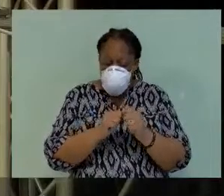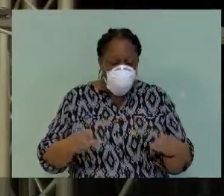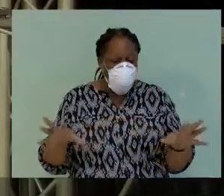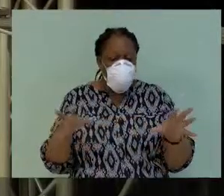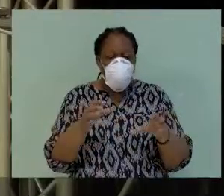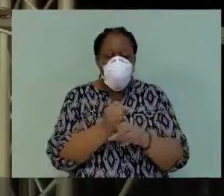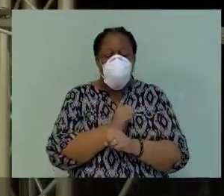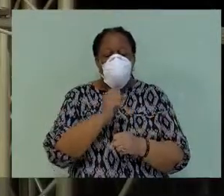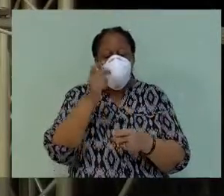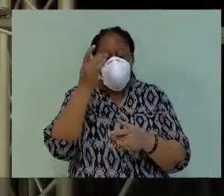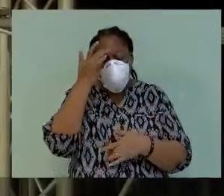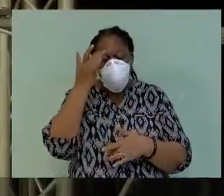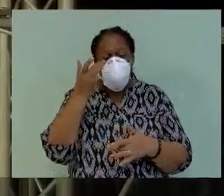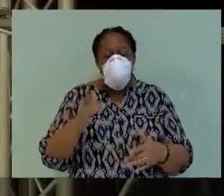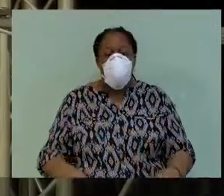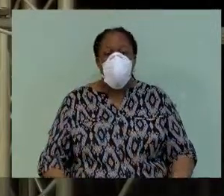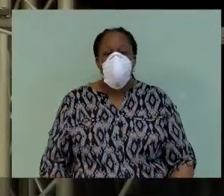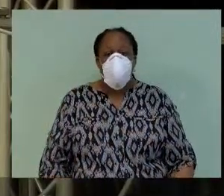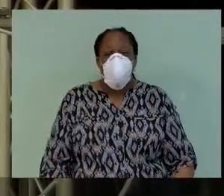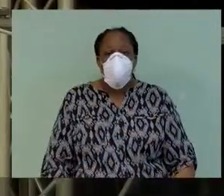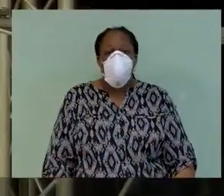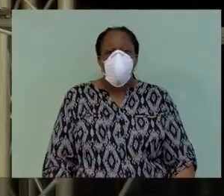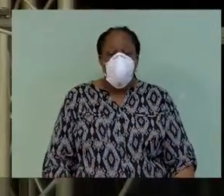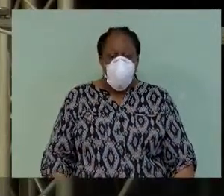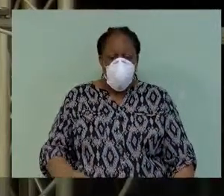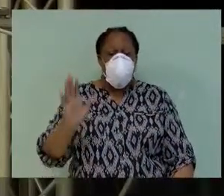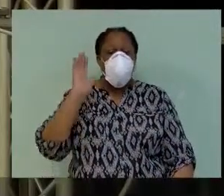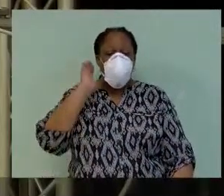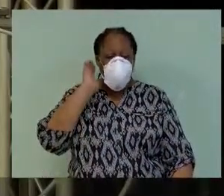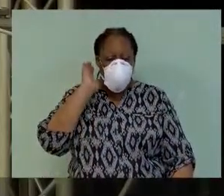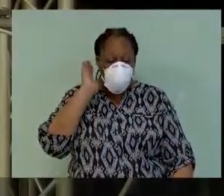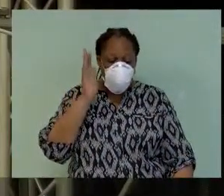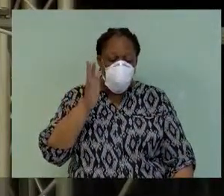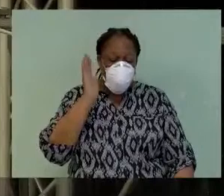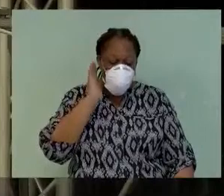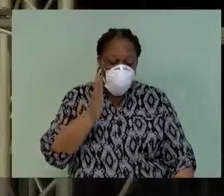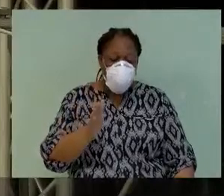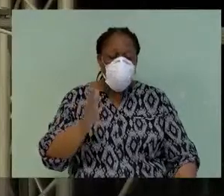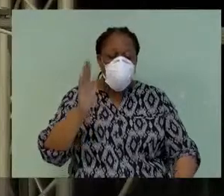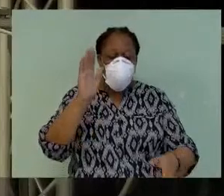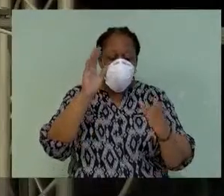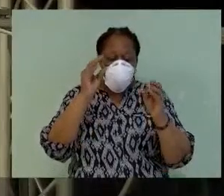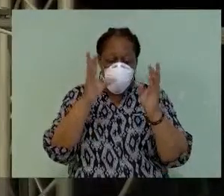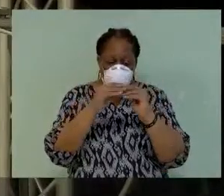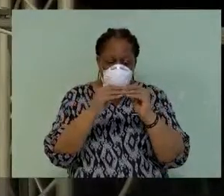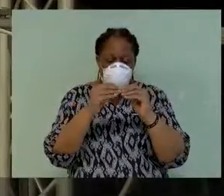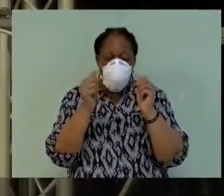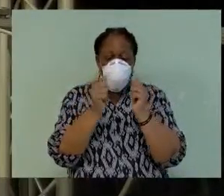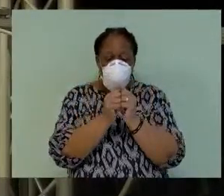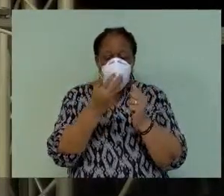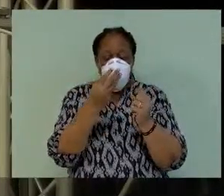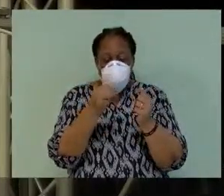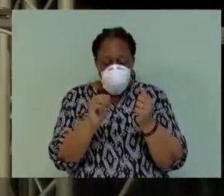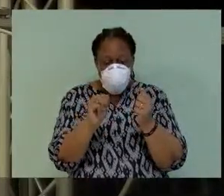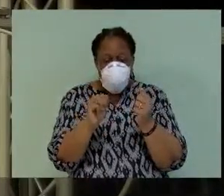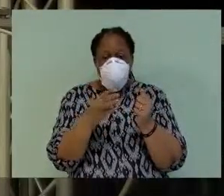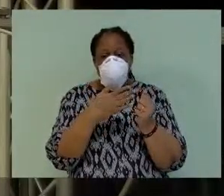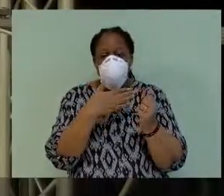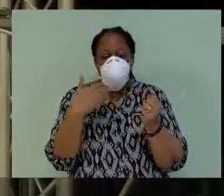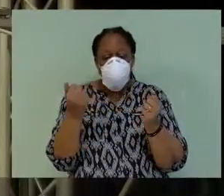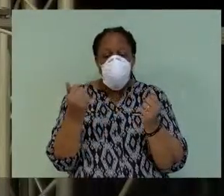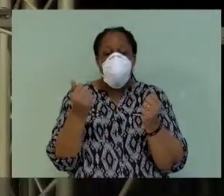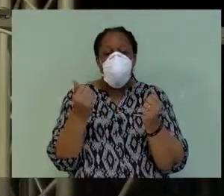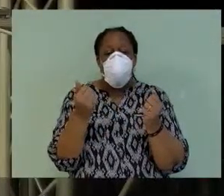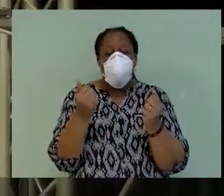however, we are going to meet with these individuals, but we recognize that the NEOC committee has been